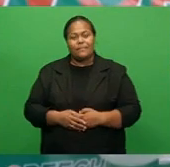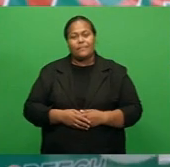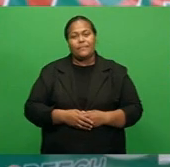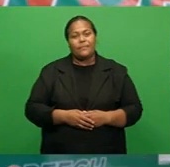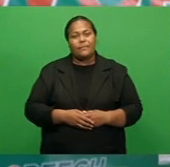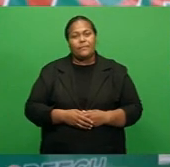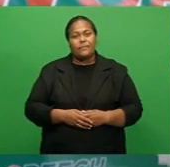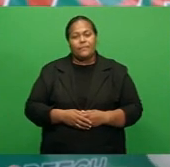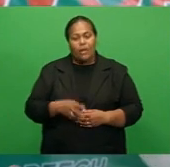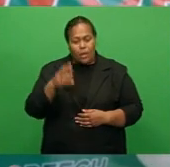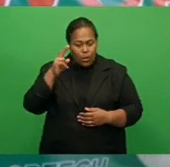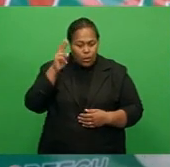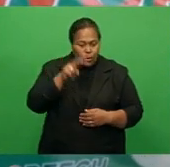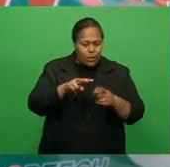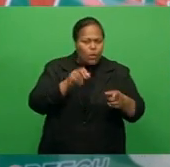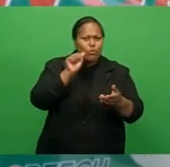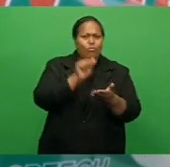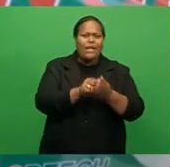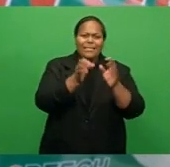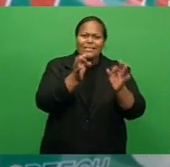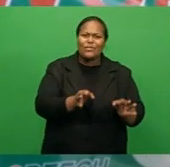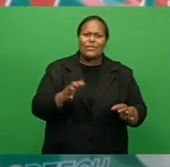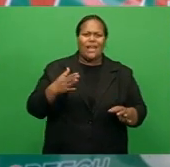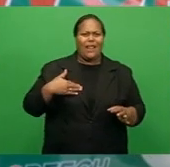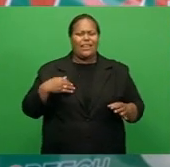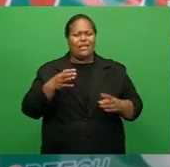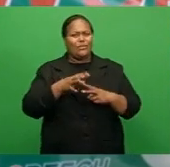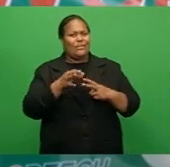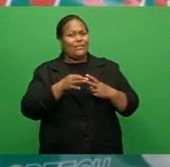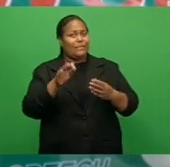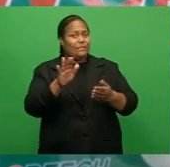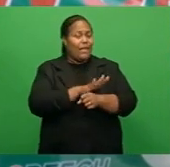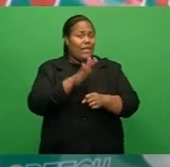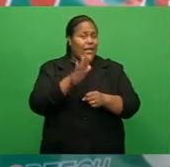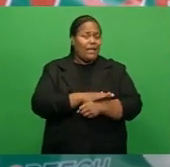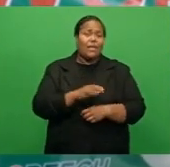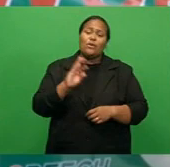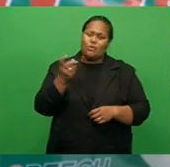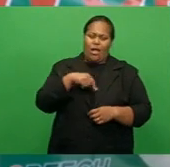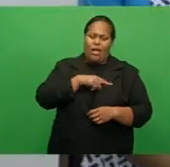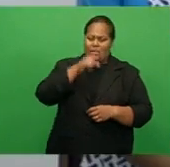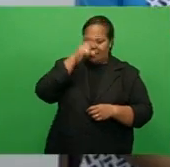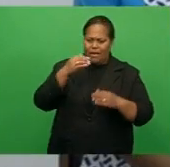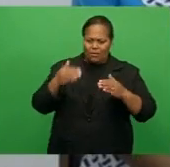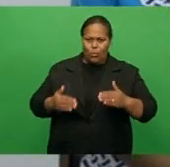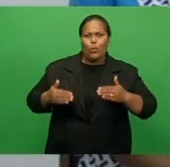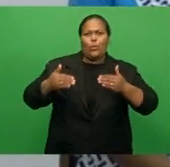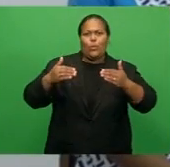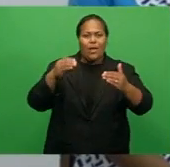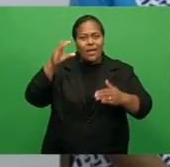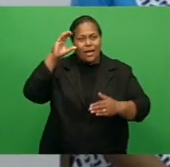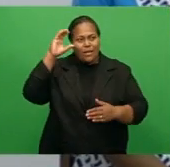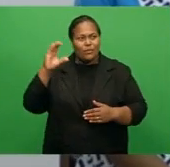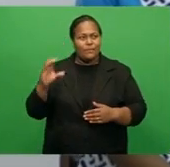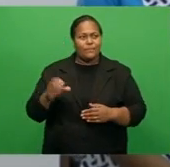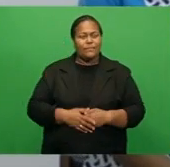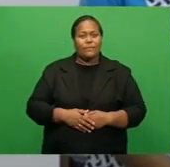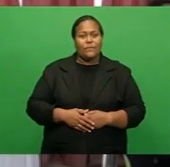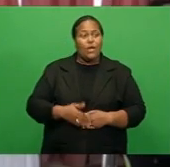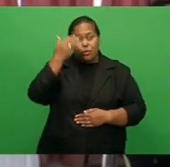the right decisions and the healthy choices they make, because in the end we need to move as a country forward. Krishna says stroke does